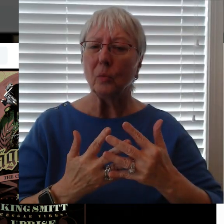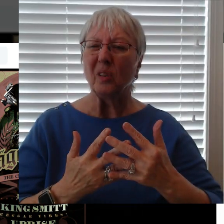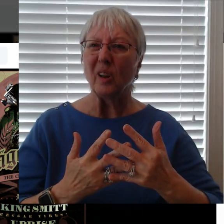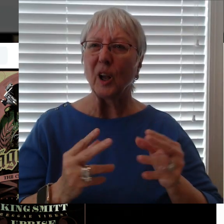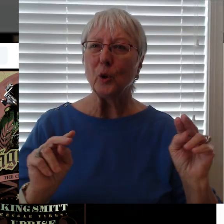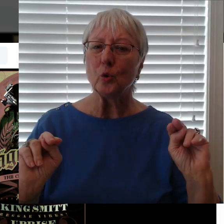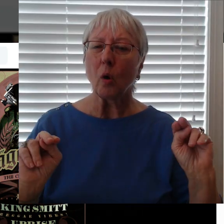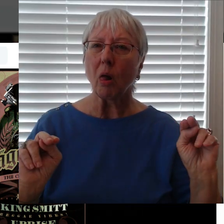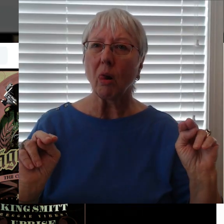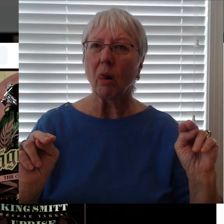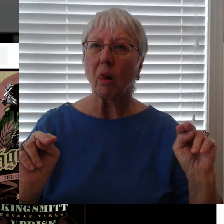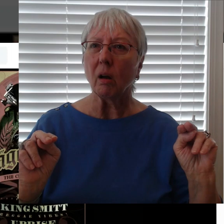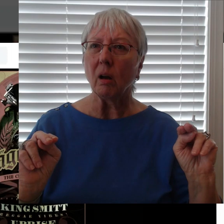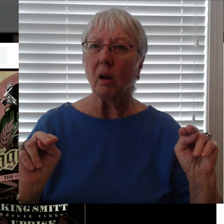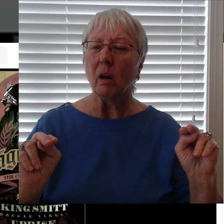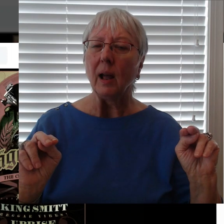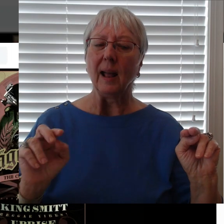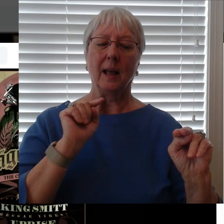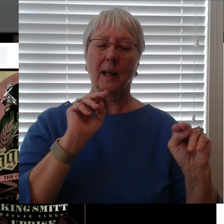Neutral is the lack of chroma in a color.